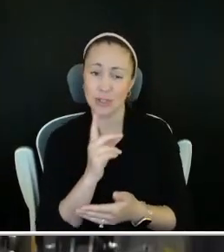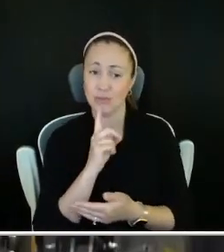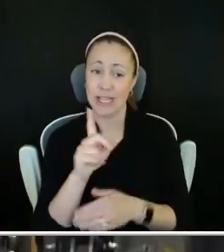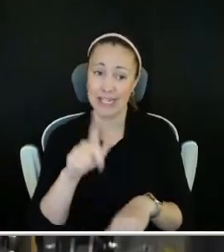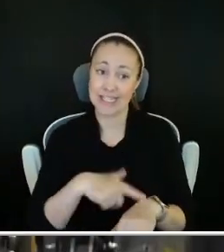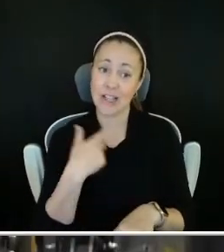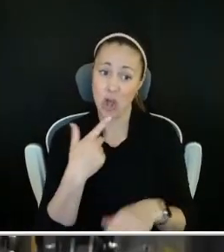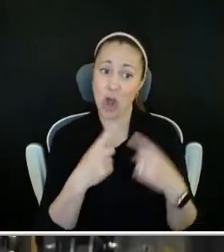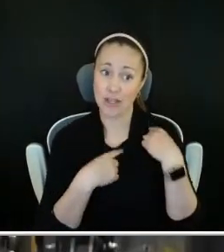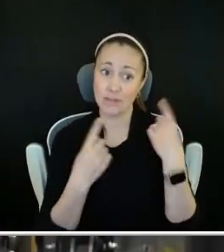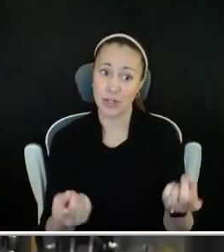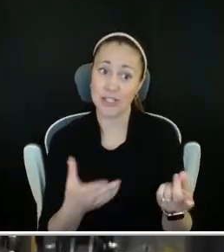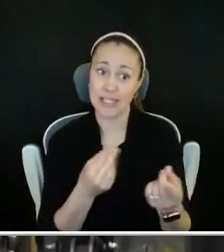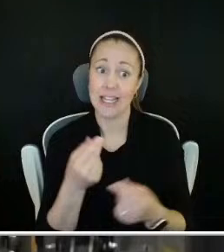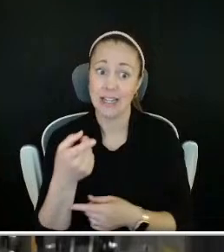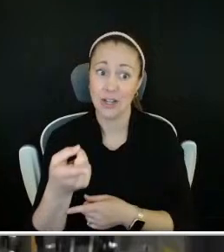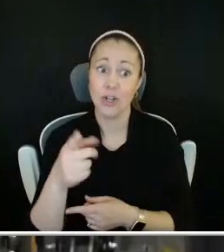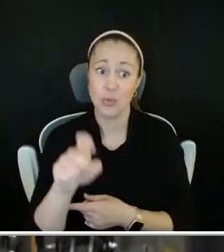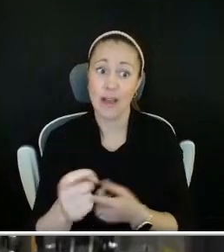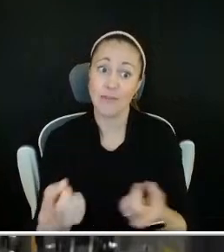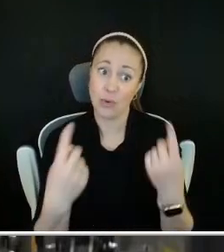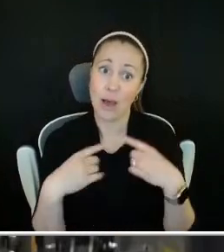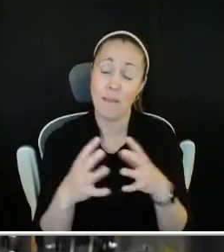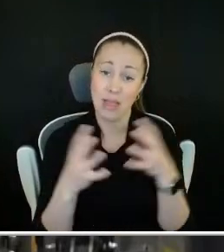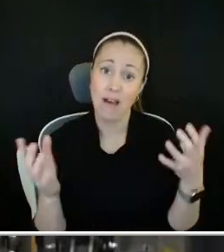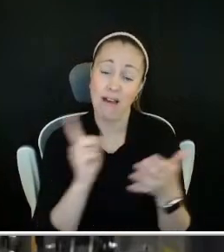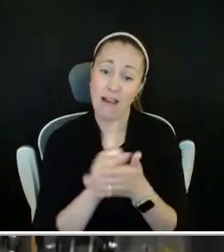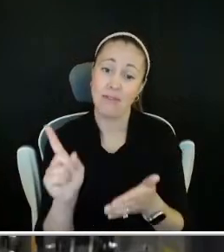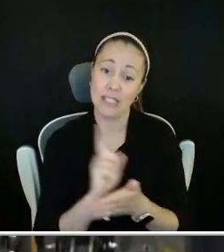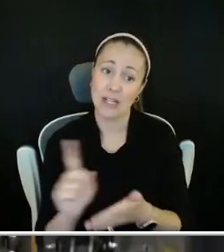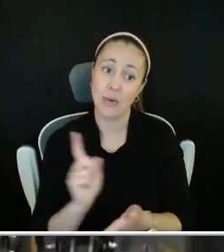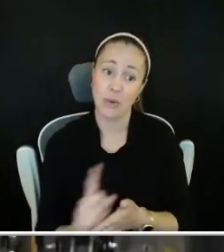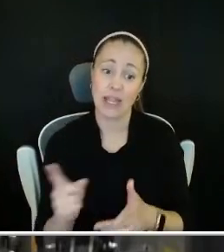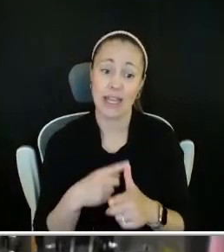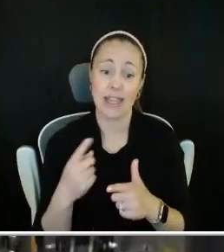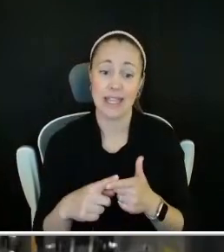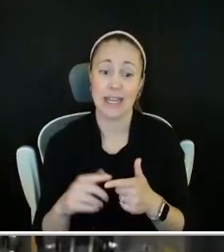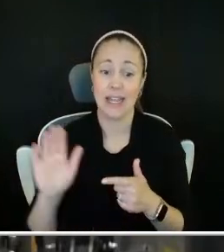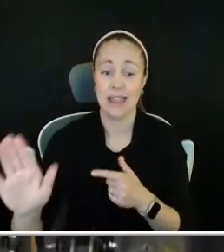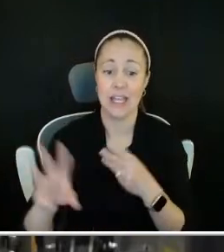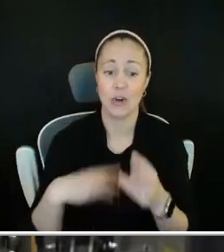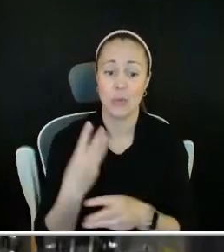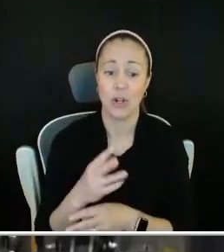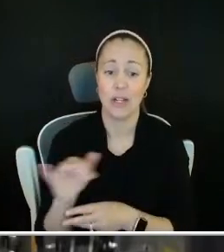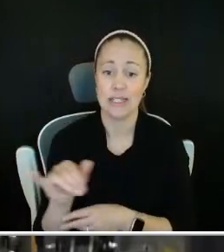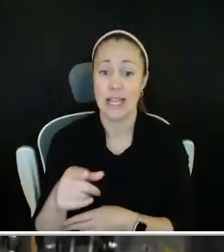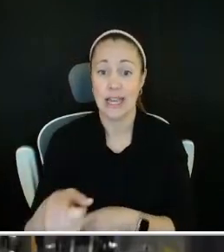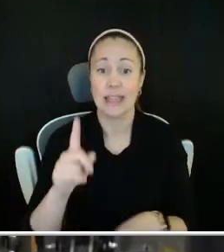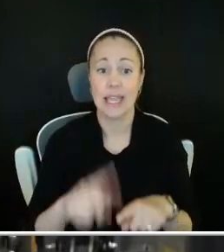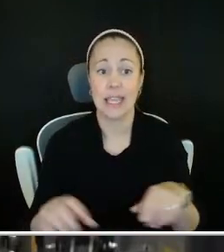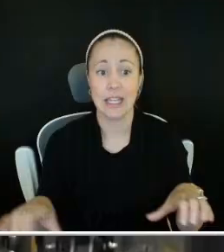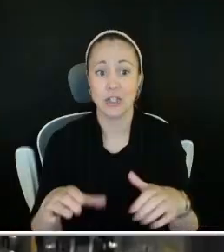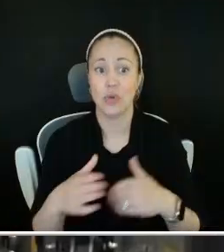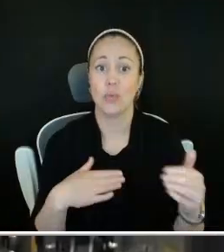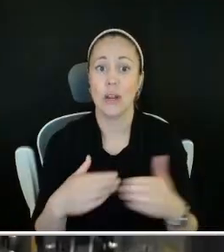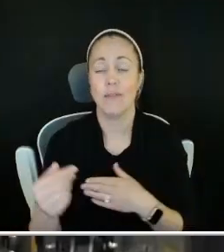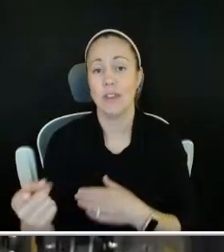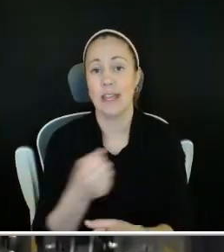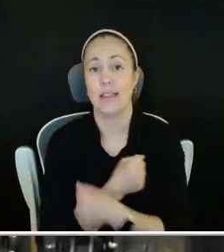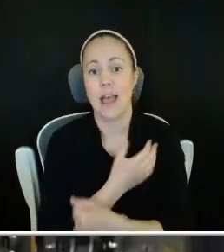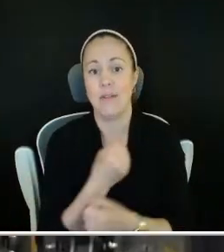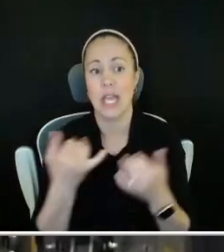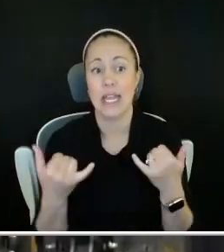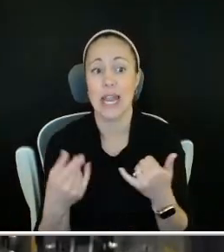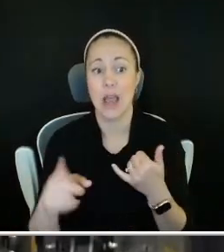lot, and you come week after week after week. And in their world, it's like they can't do the thing they love doing, and now they have to come see